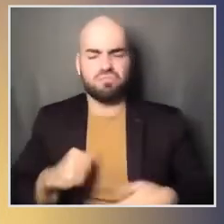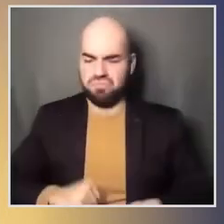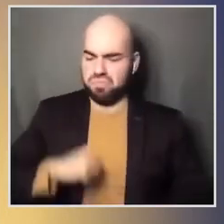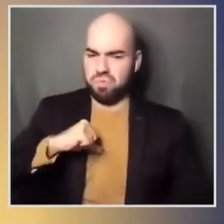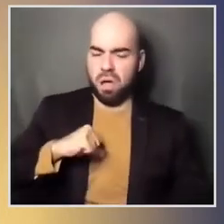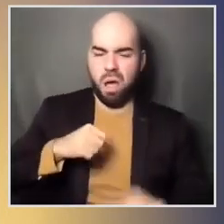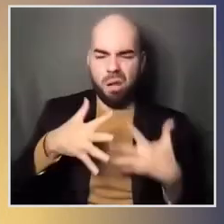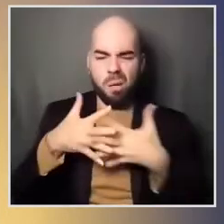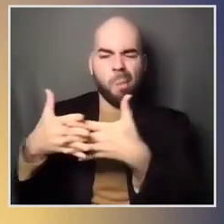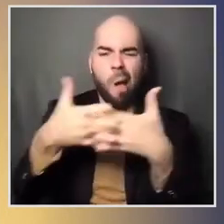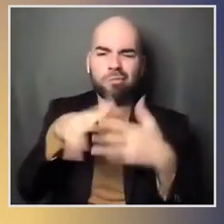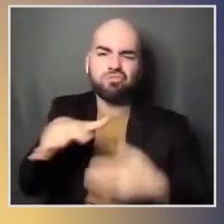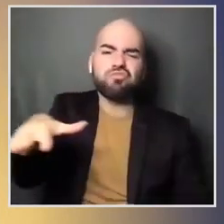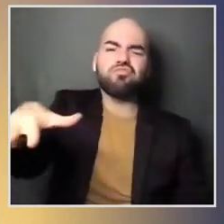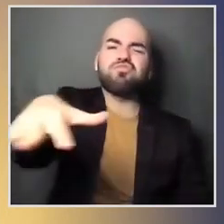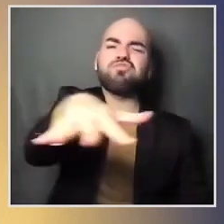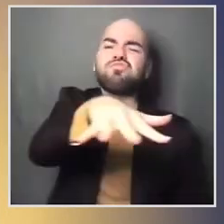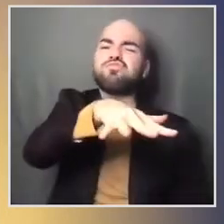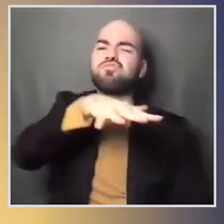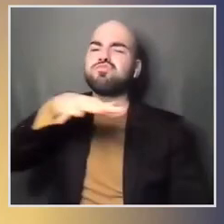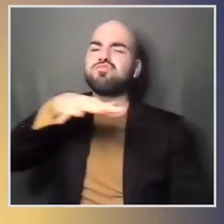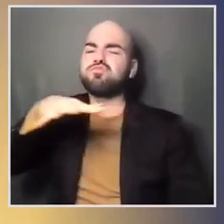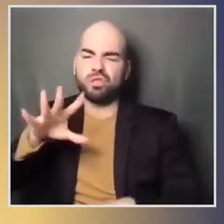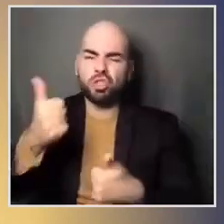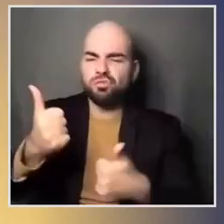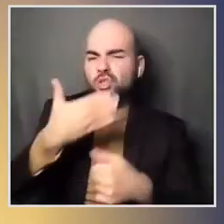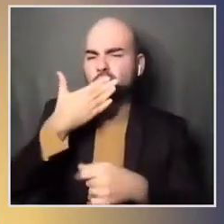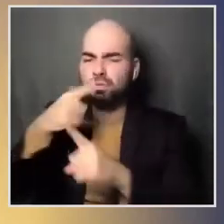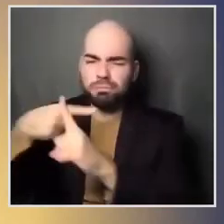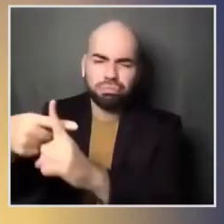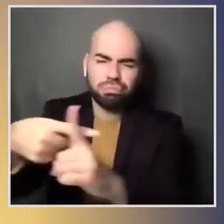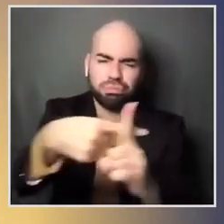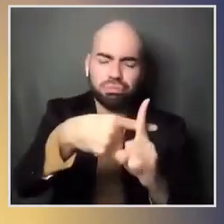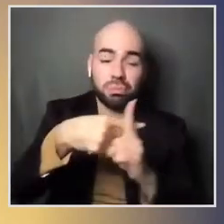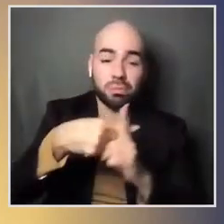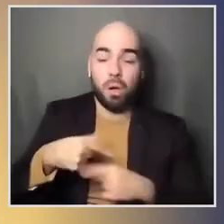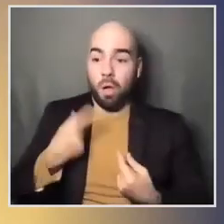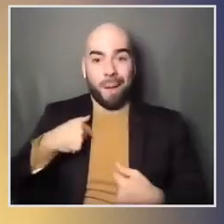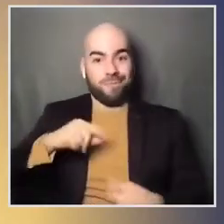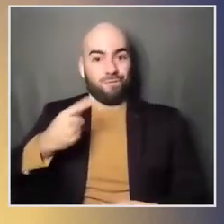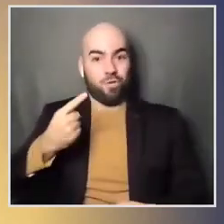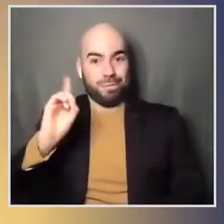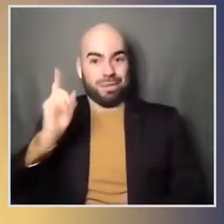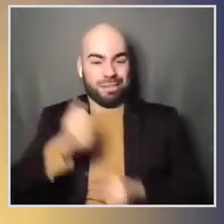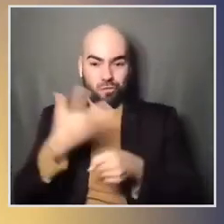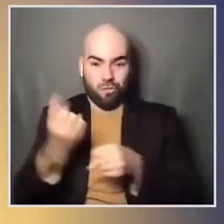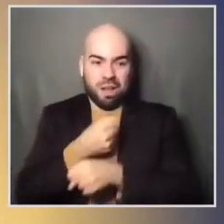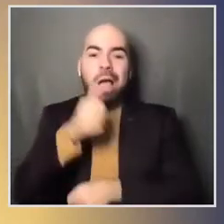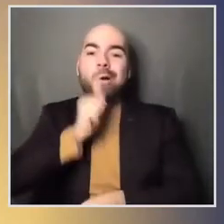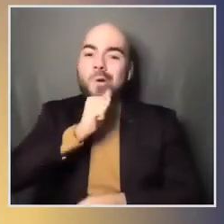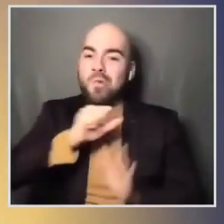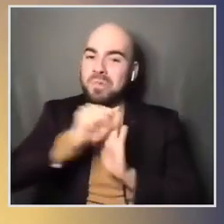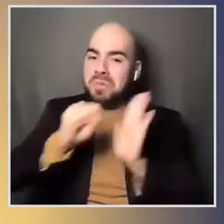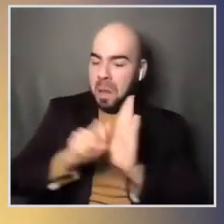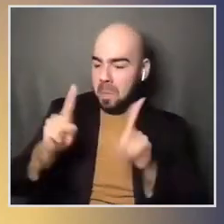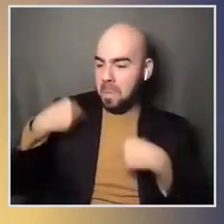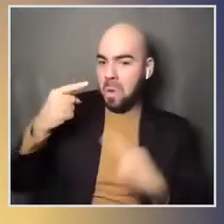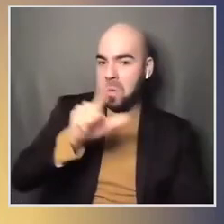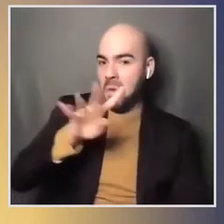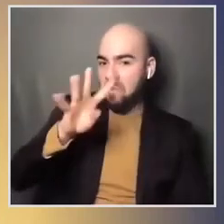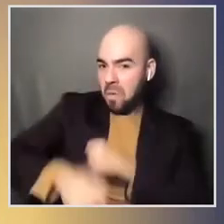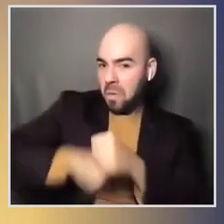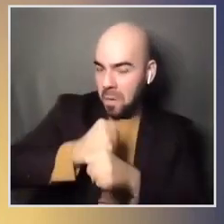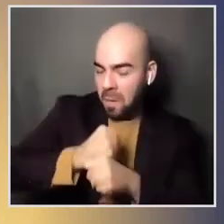going to be the first Democrat to win in Arizona in 24 years. We're going to be the first Democrat to win Georgia in